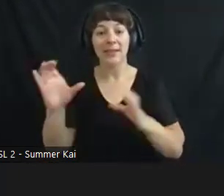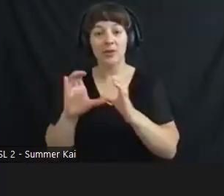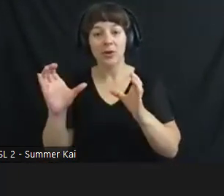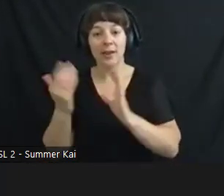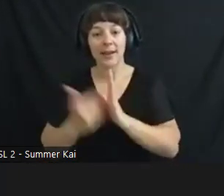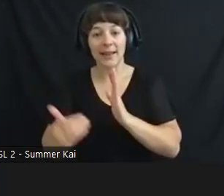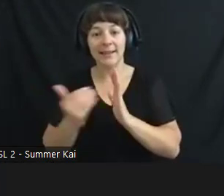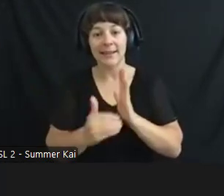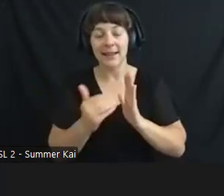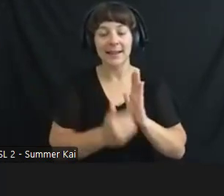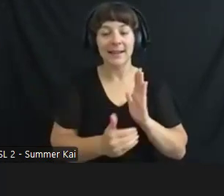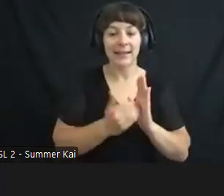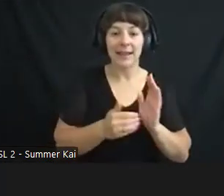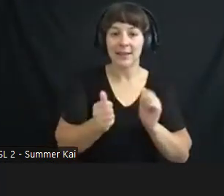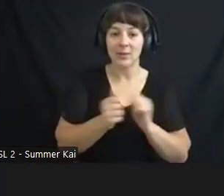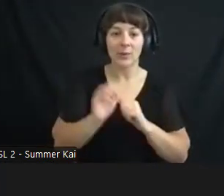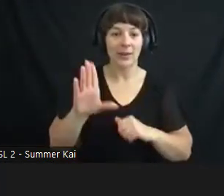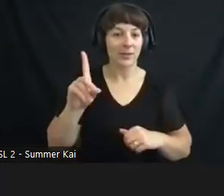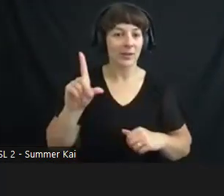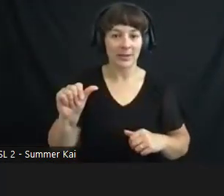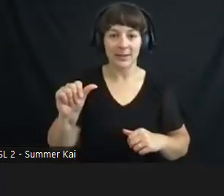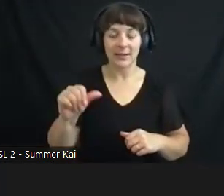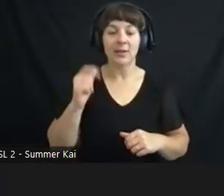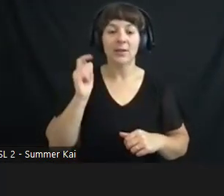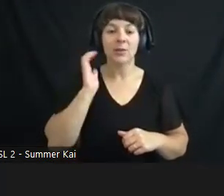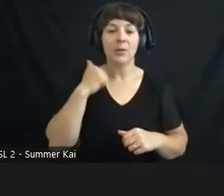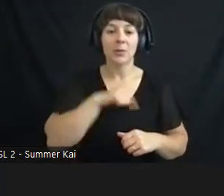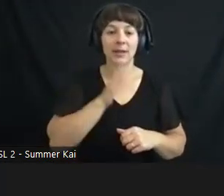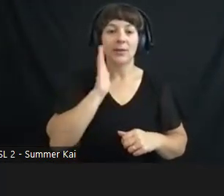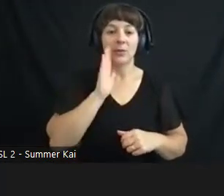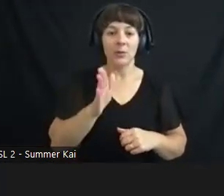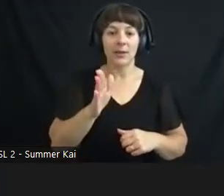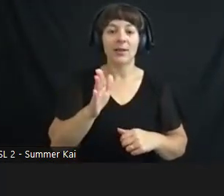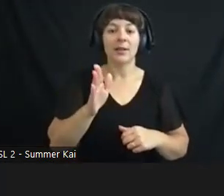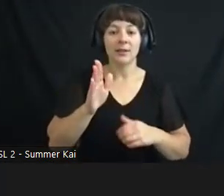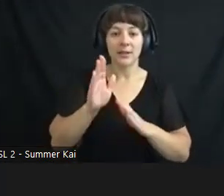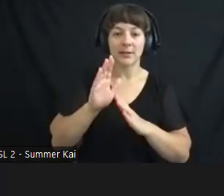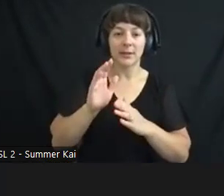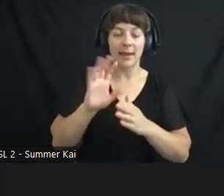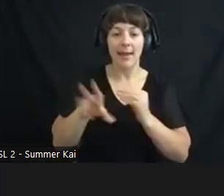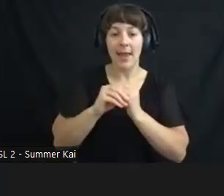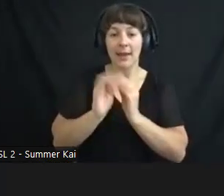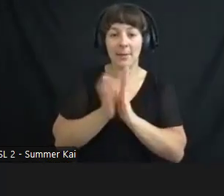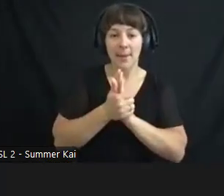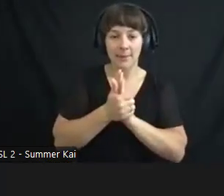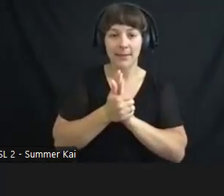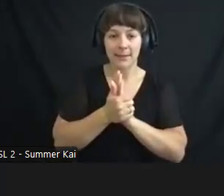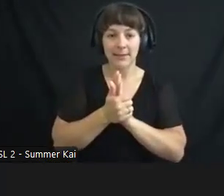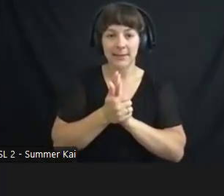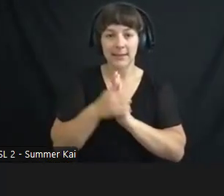their disability. We are taking some amendments, I believe anyway, that's what I last